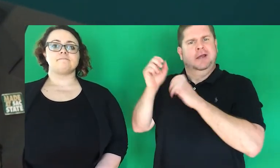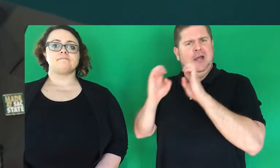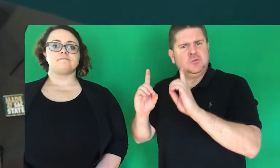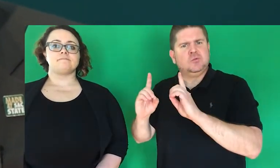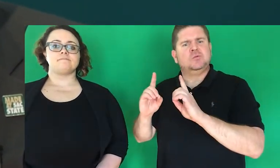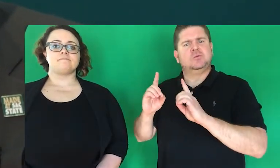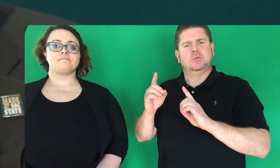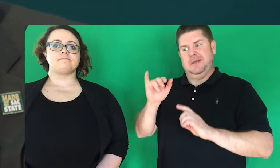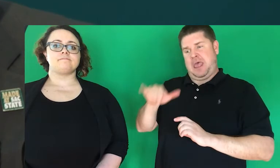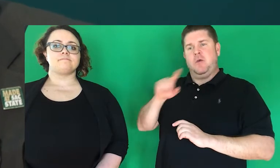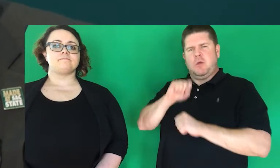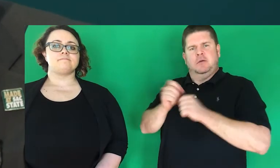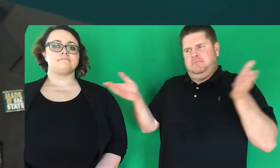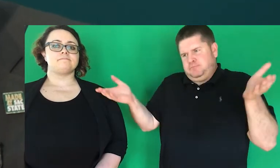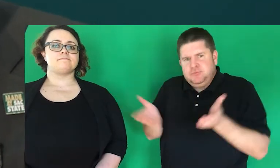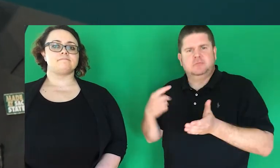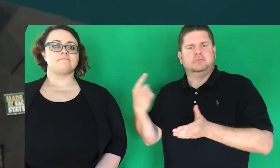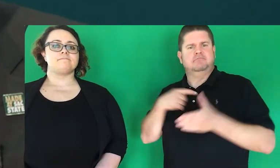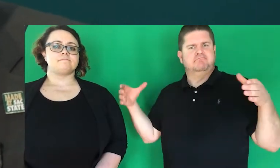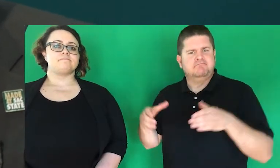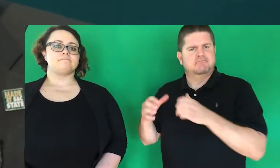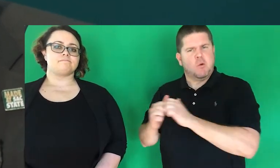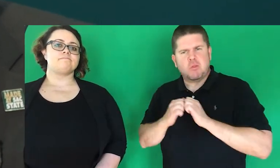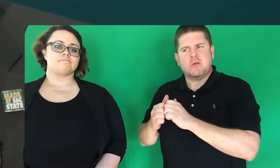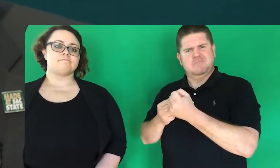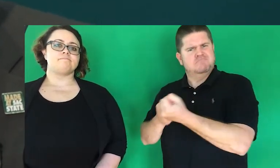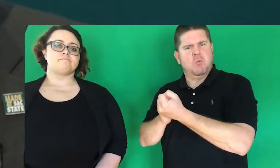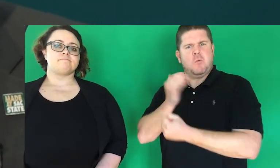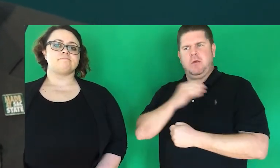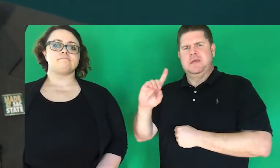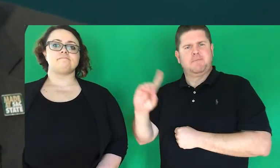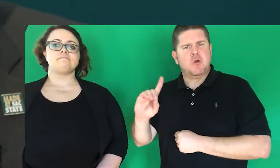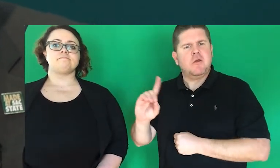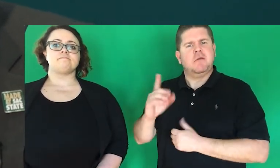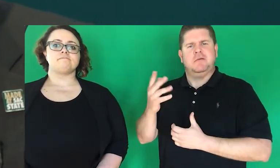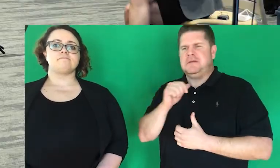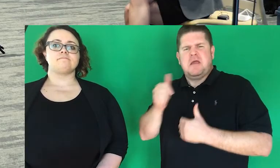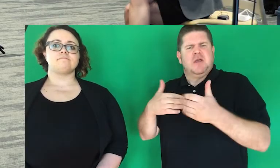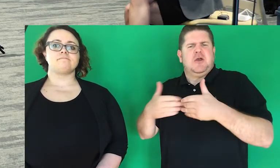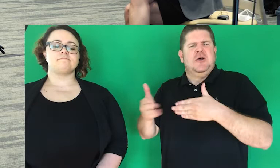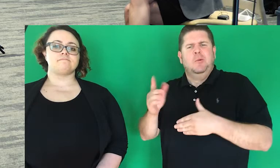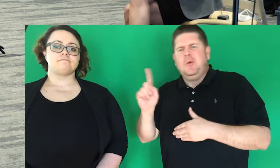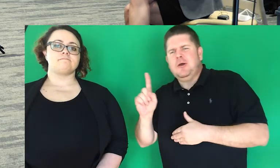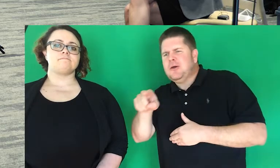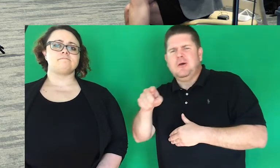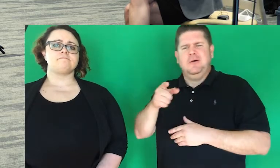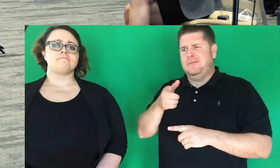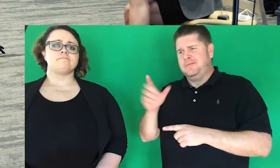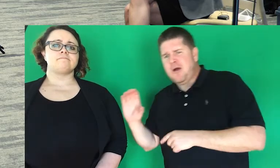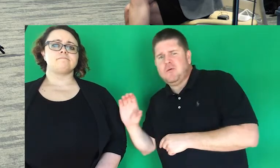higher education. It brings us together. It supports our democracy. It doesn't matter whether